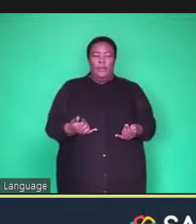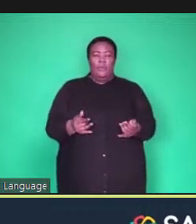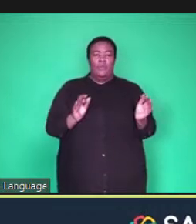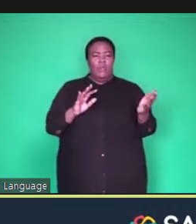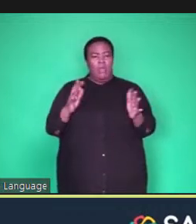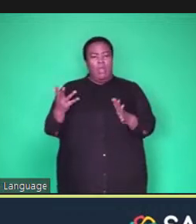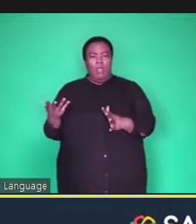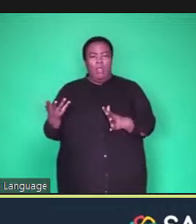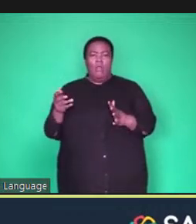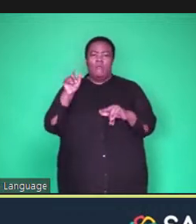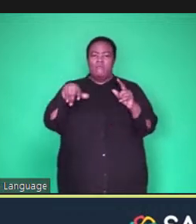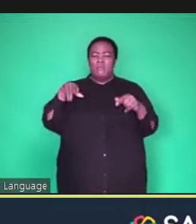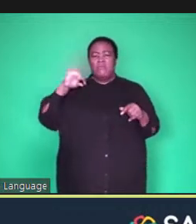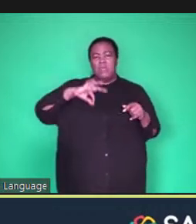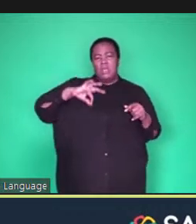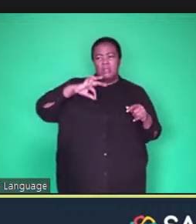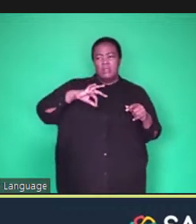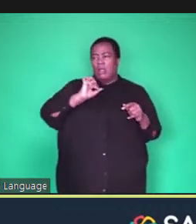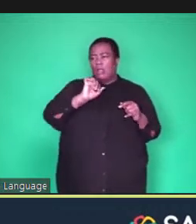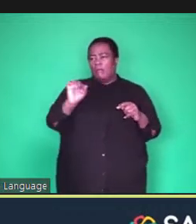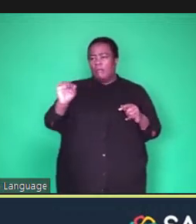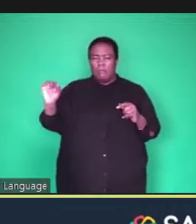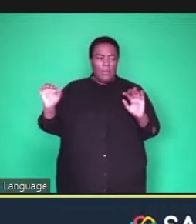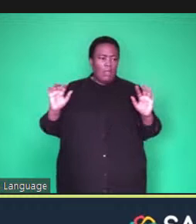people's income is so